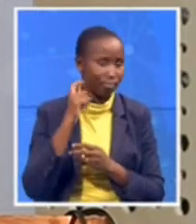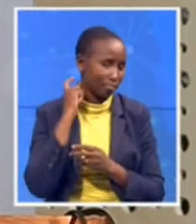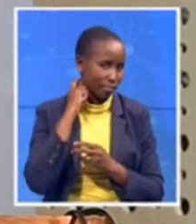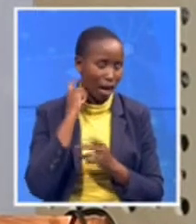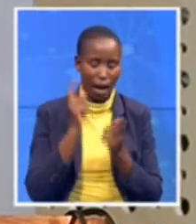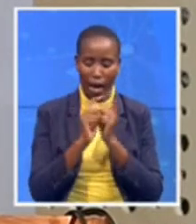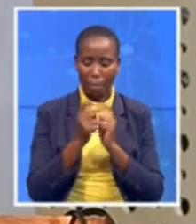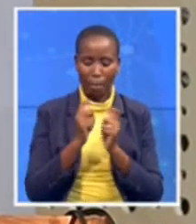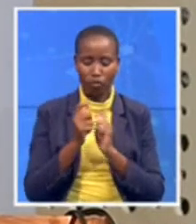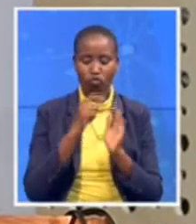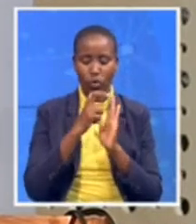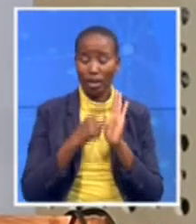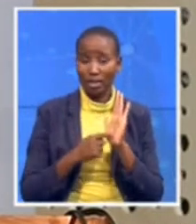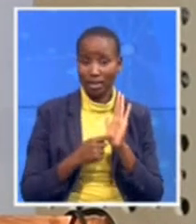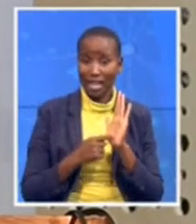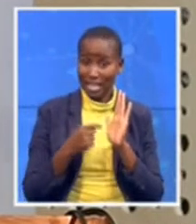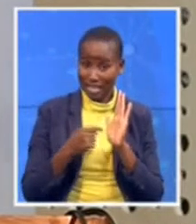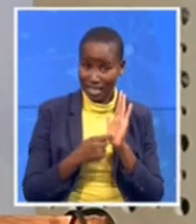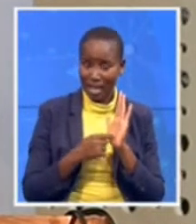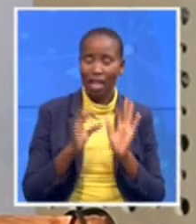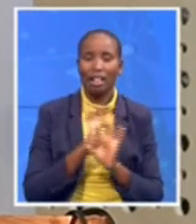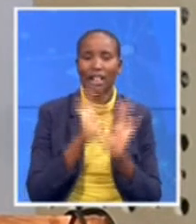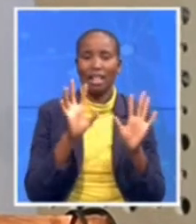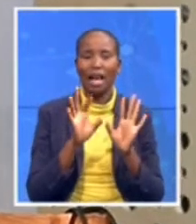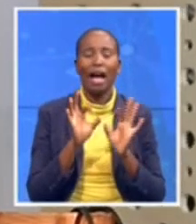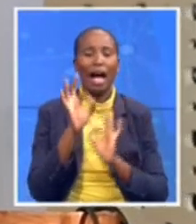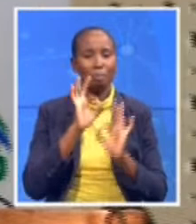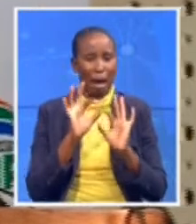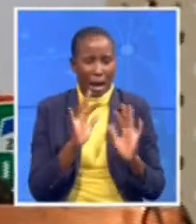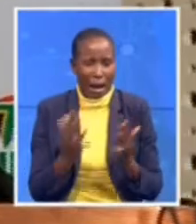clarity as to how to deal with those two scenarios.